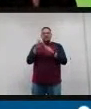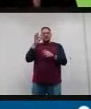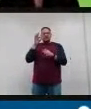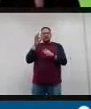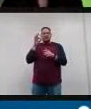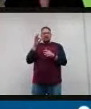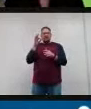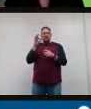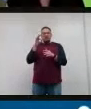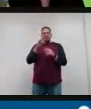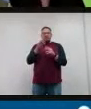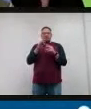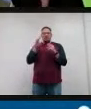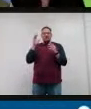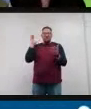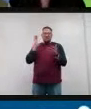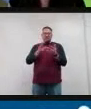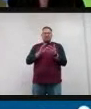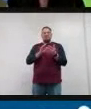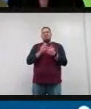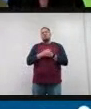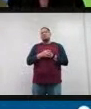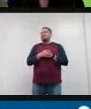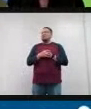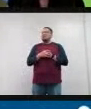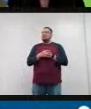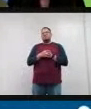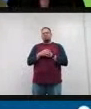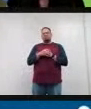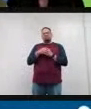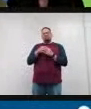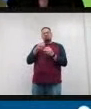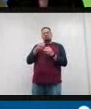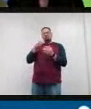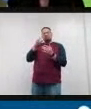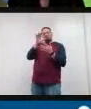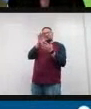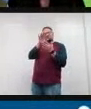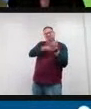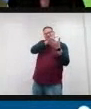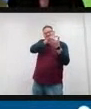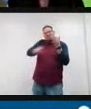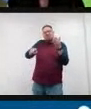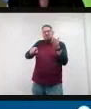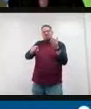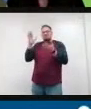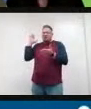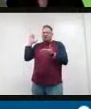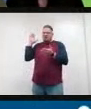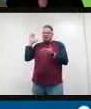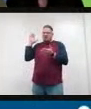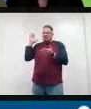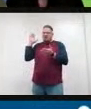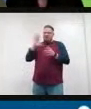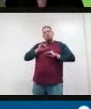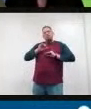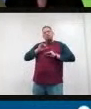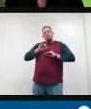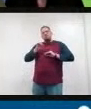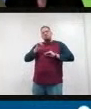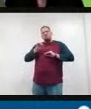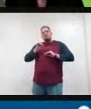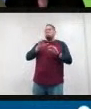very little, it was condescending and belittling and made to feel that you don't matter, you don't have anything to